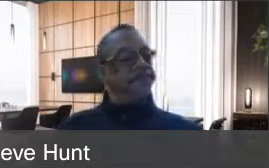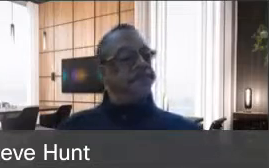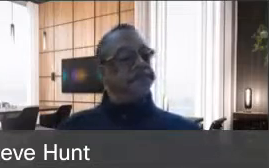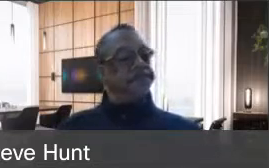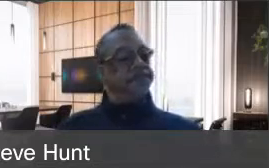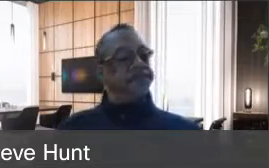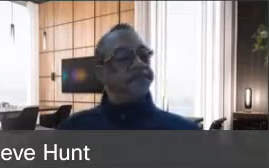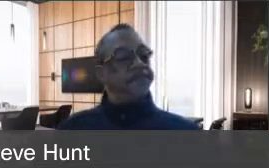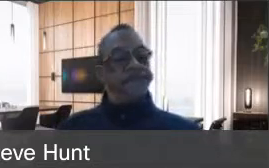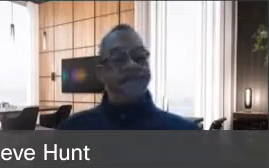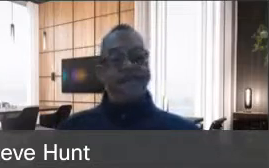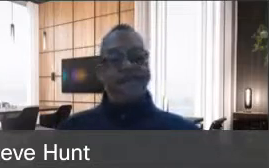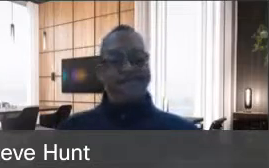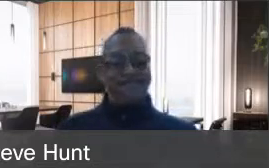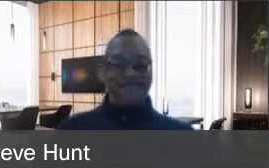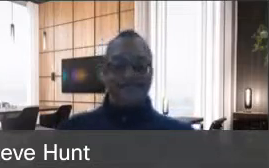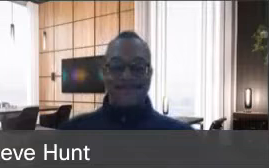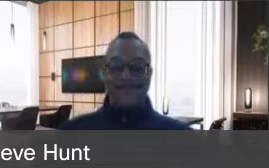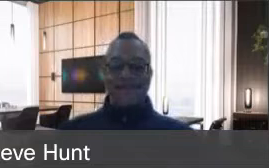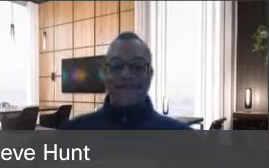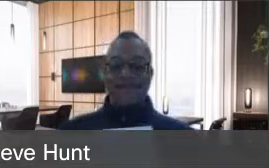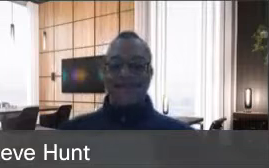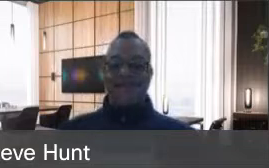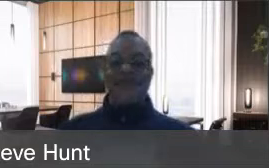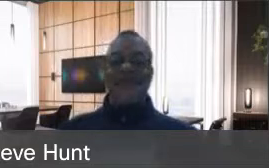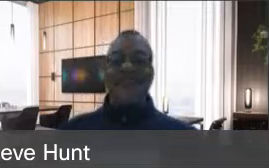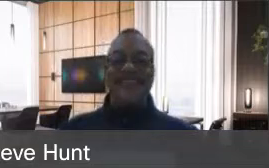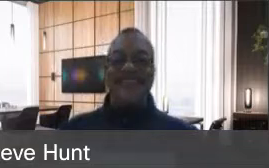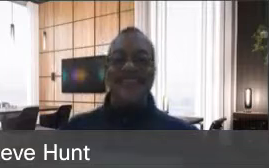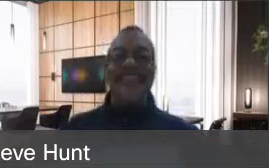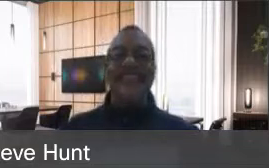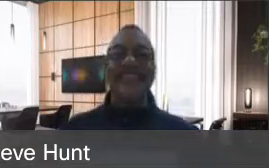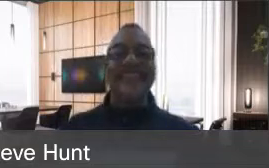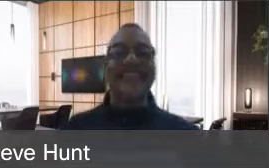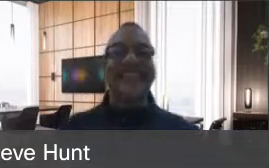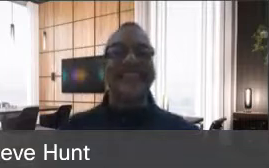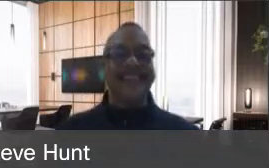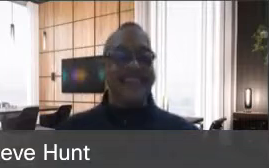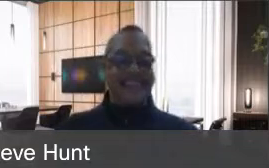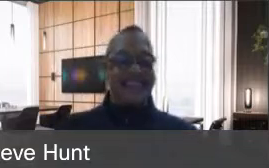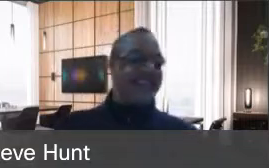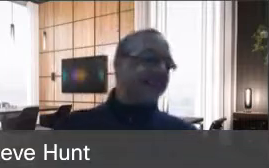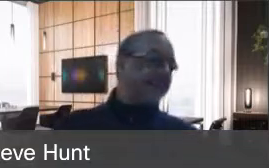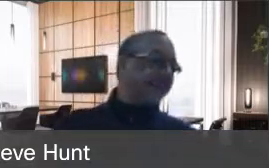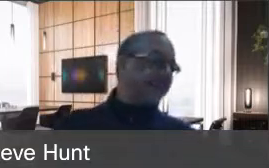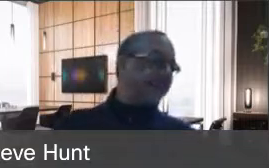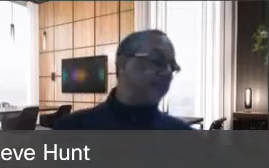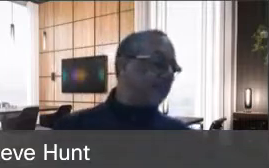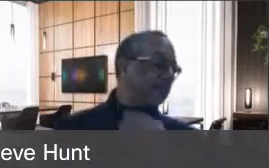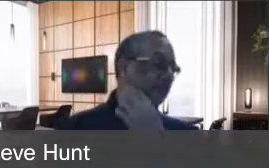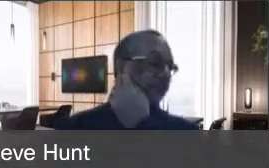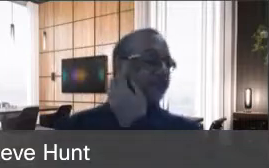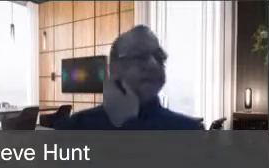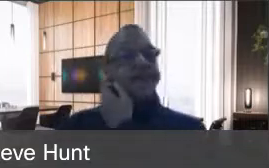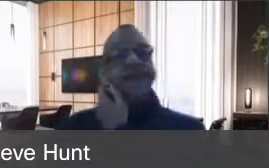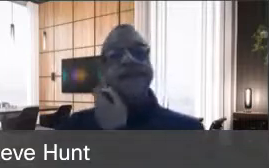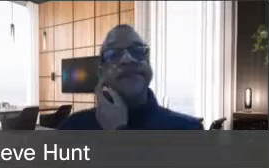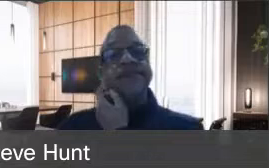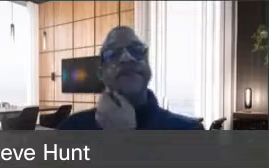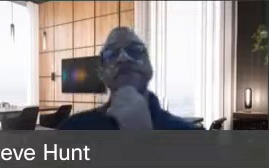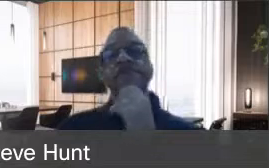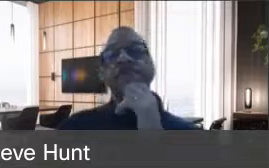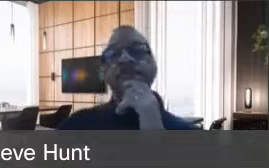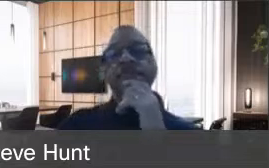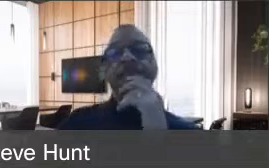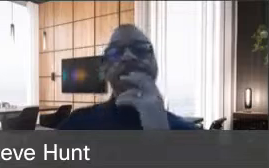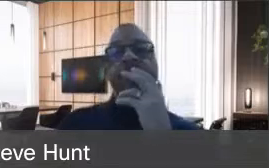perhaps because of my technological deficits, wasn't able to find the polling thing because